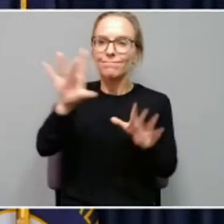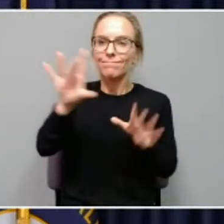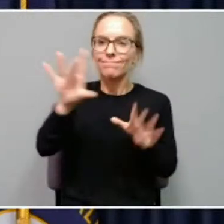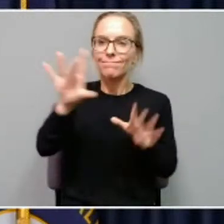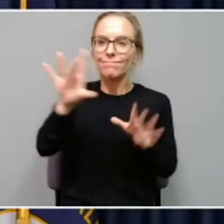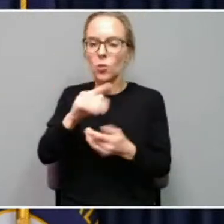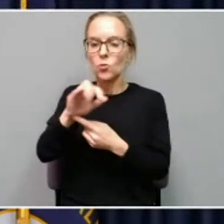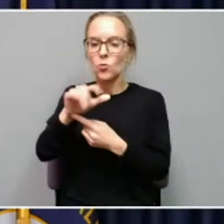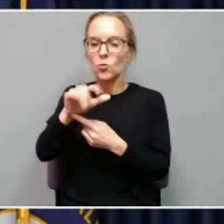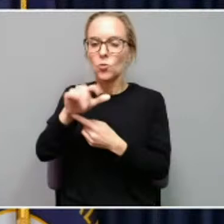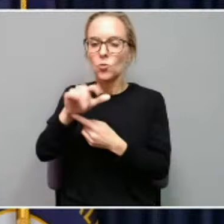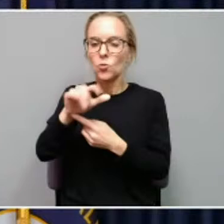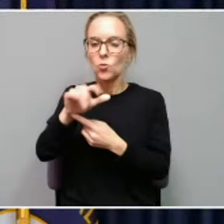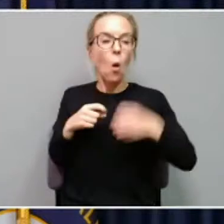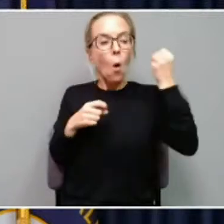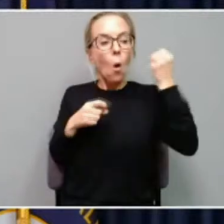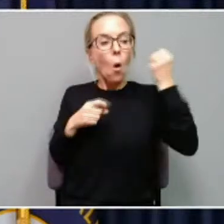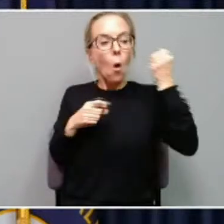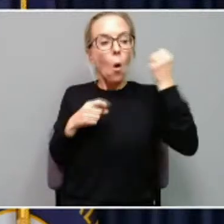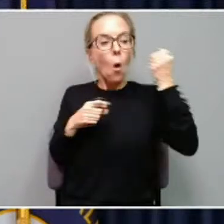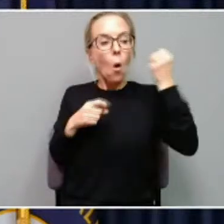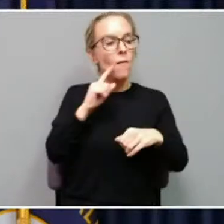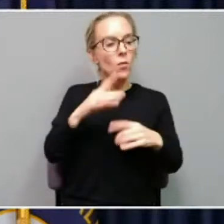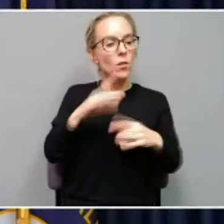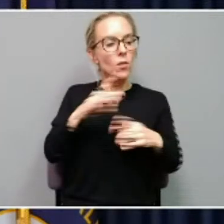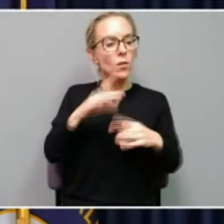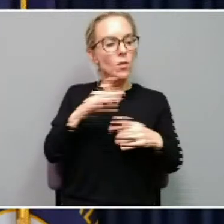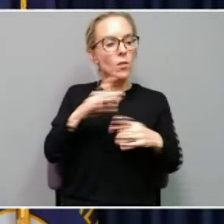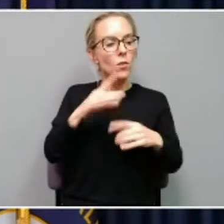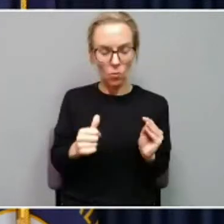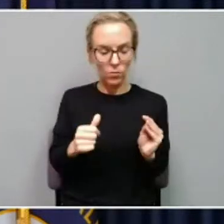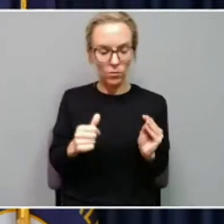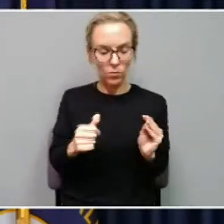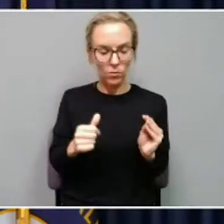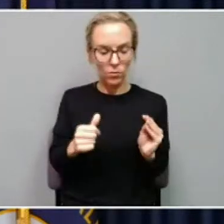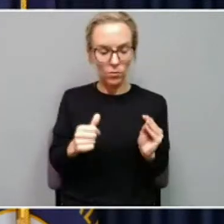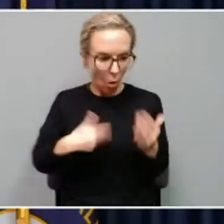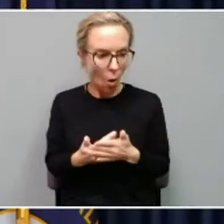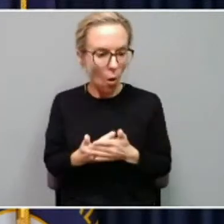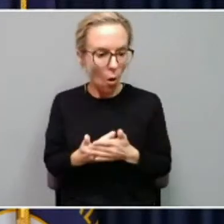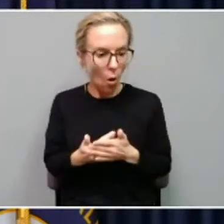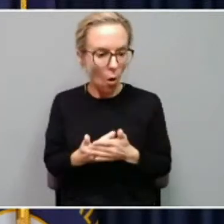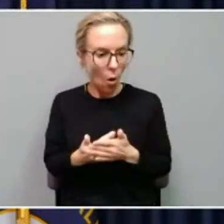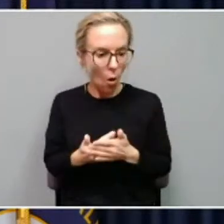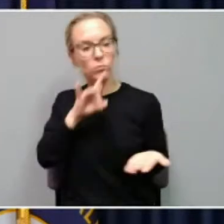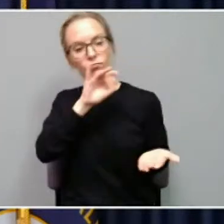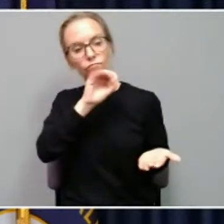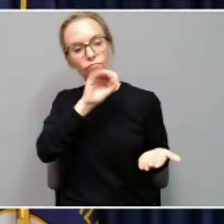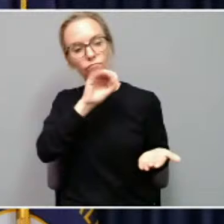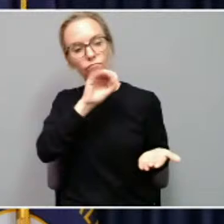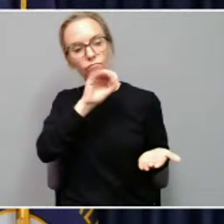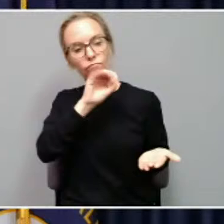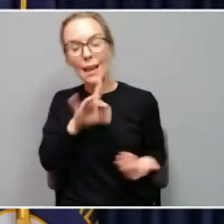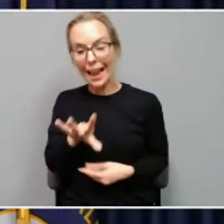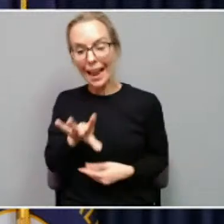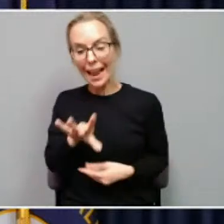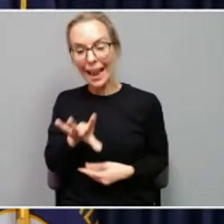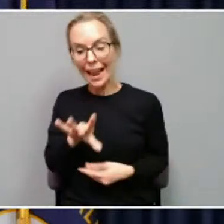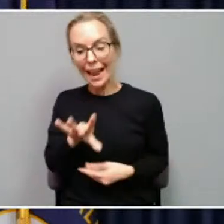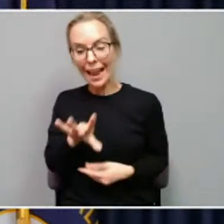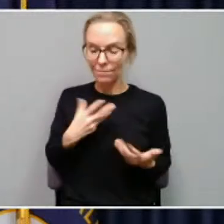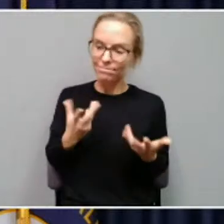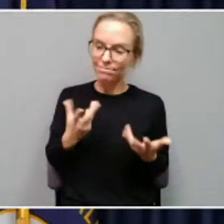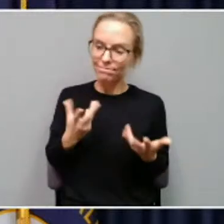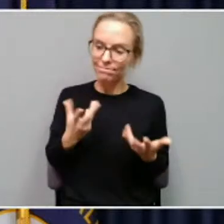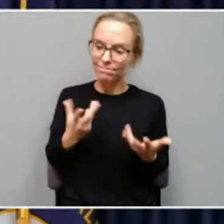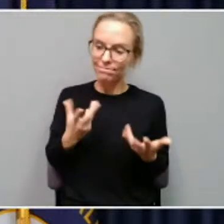calling a special session if I don't get all of them, because listen, if there are 8 tools to fight COVID and